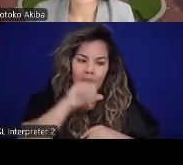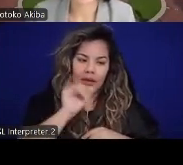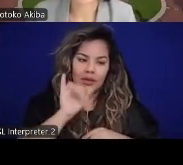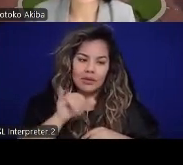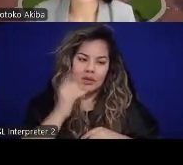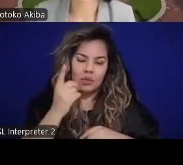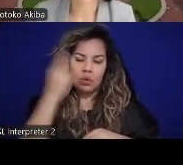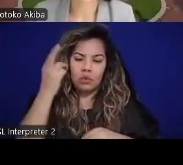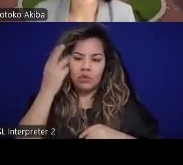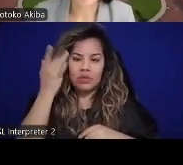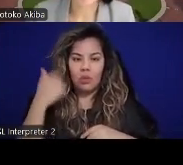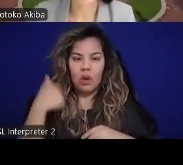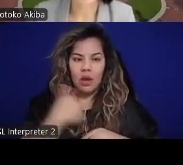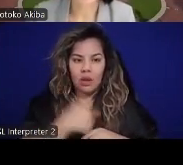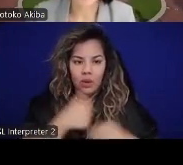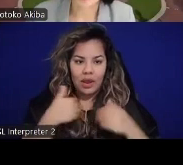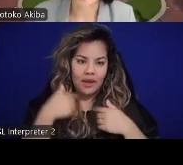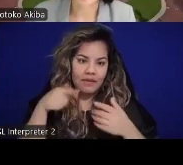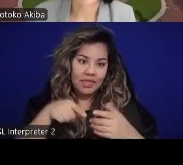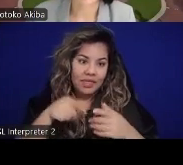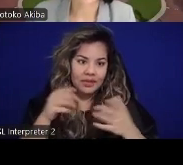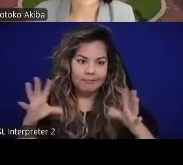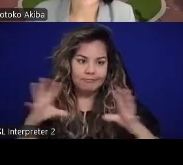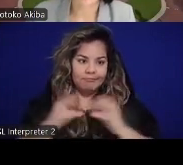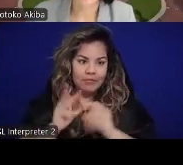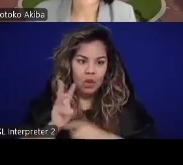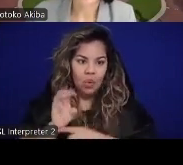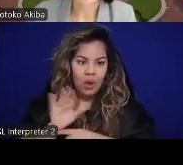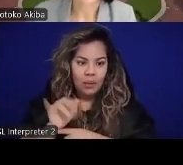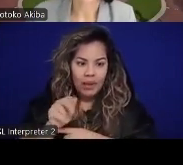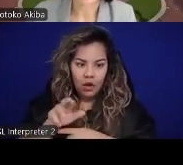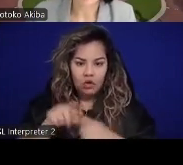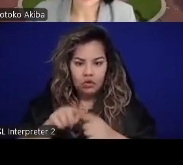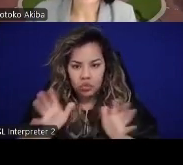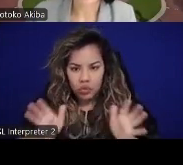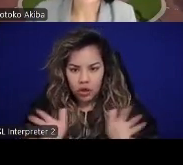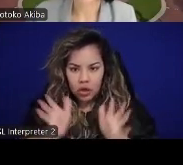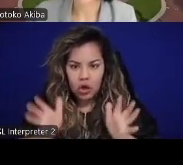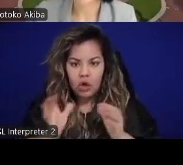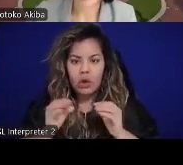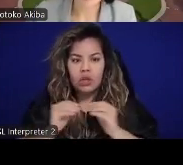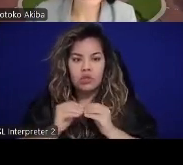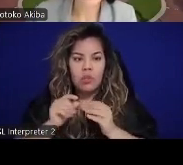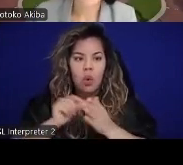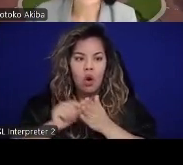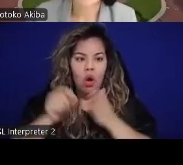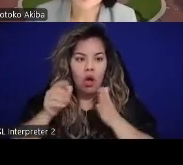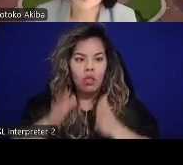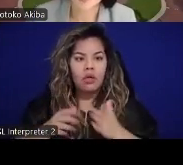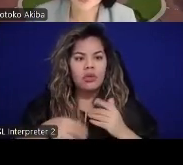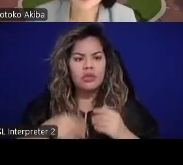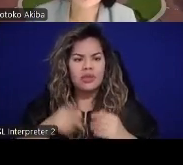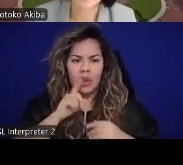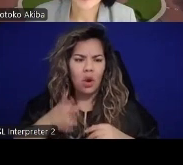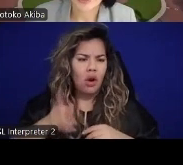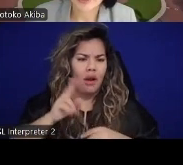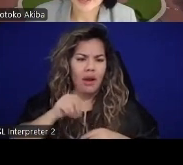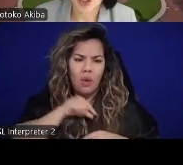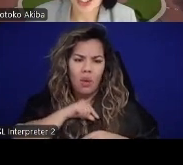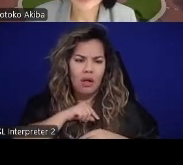are having this webinar, to encourage more authors submit their high quality manuscript